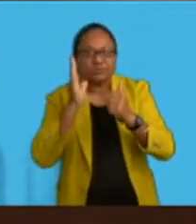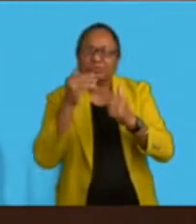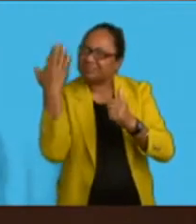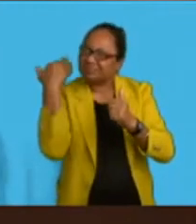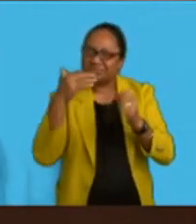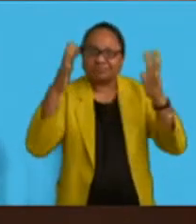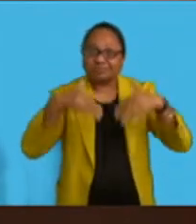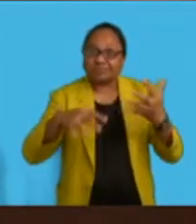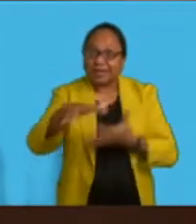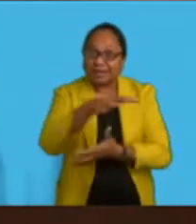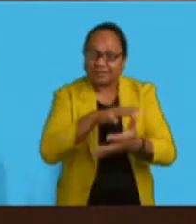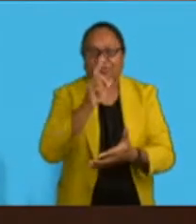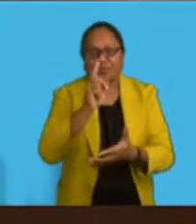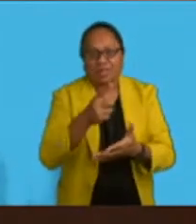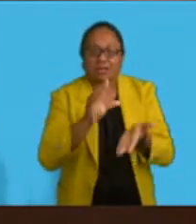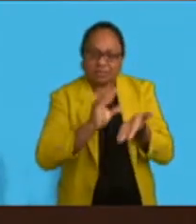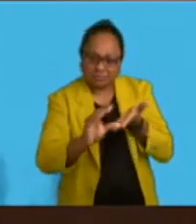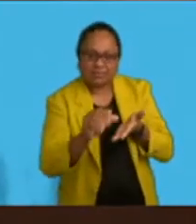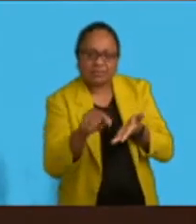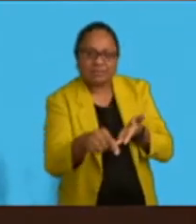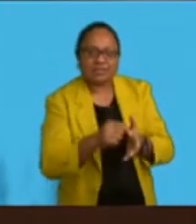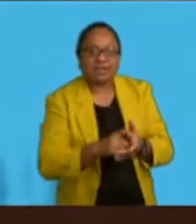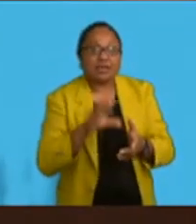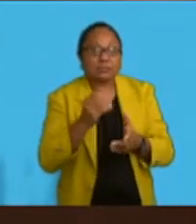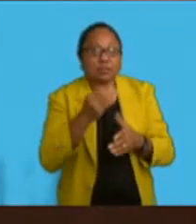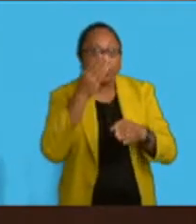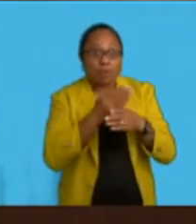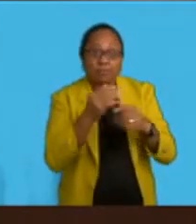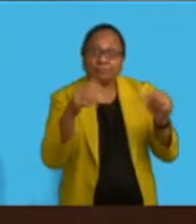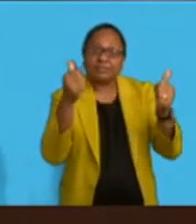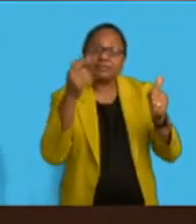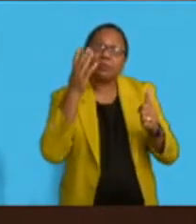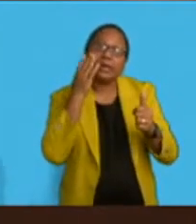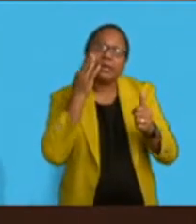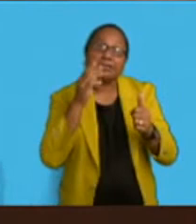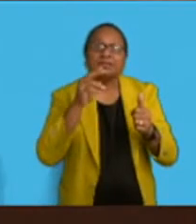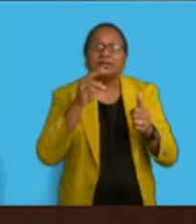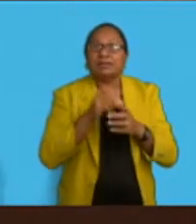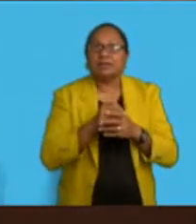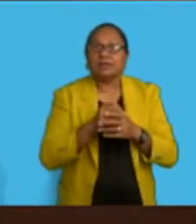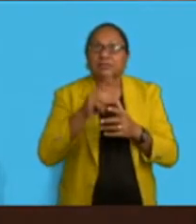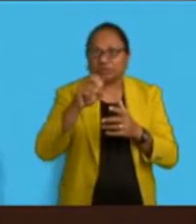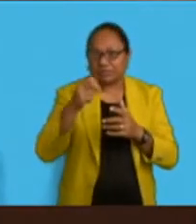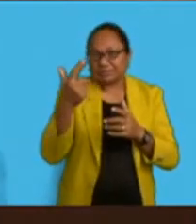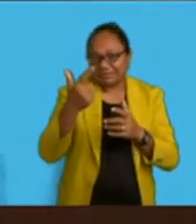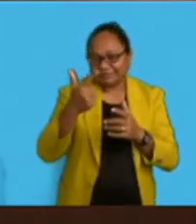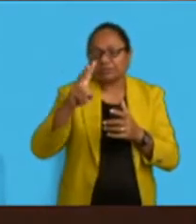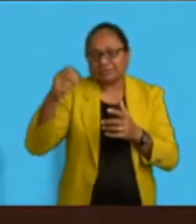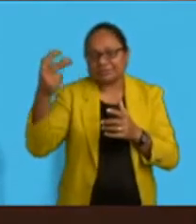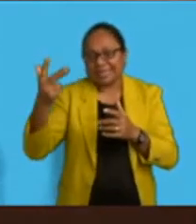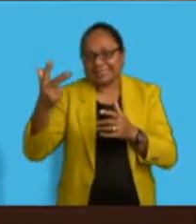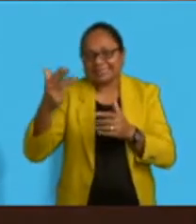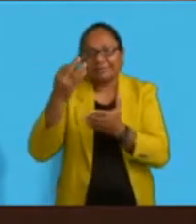Winston. Madam Speaker, we expect to complete the construction in the 2017-2018 fiscal year.